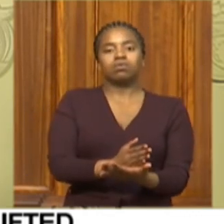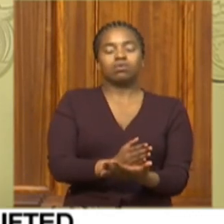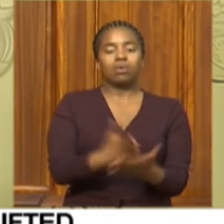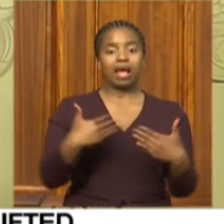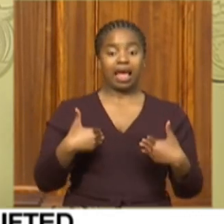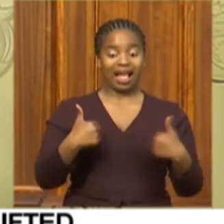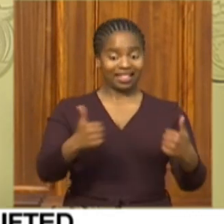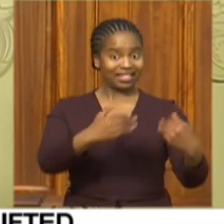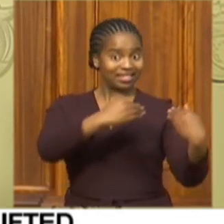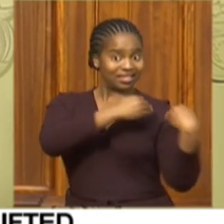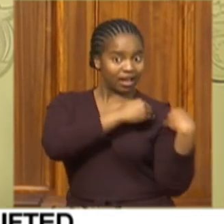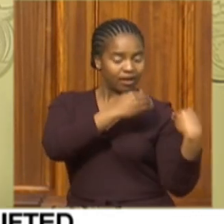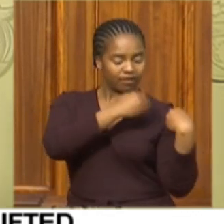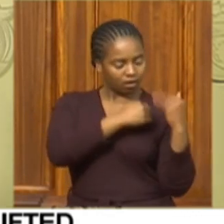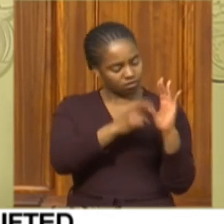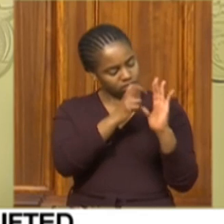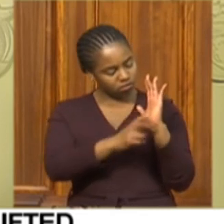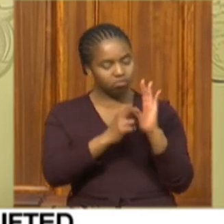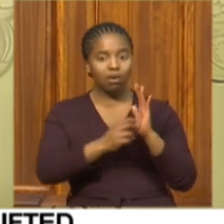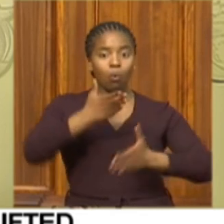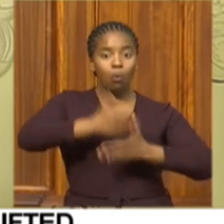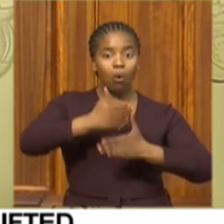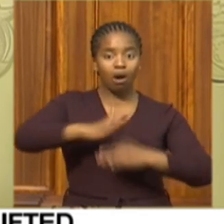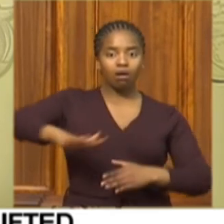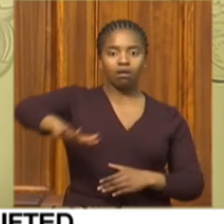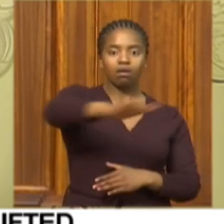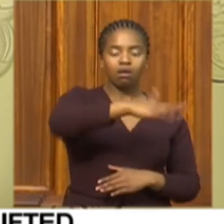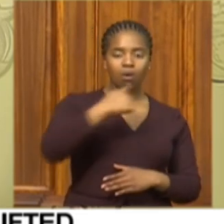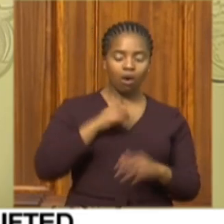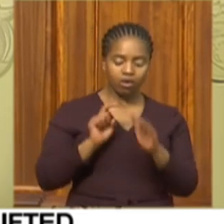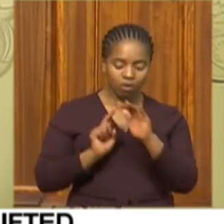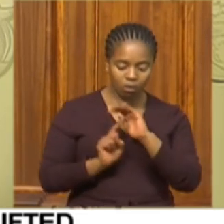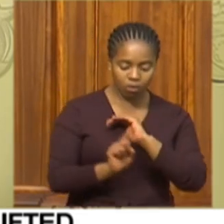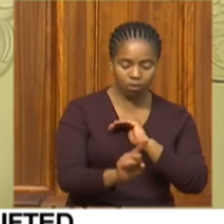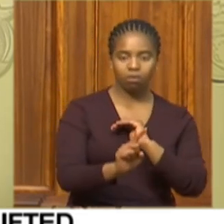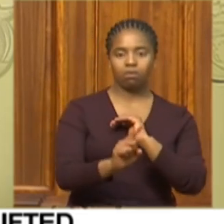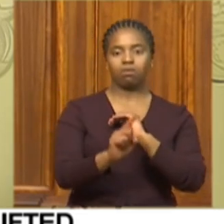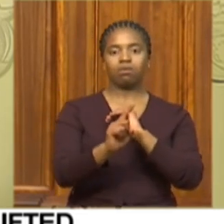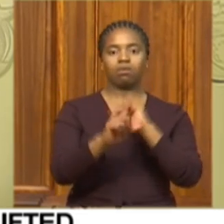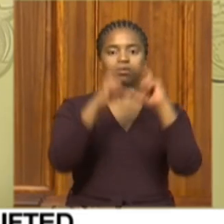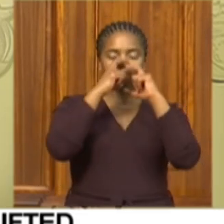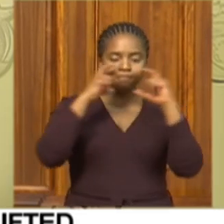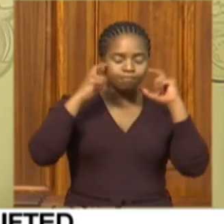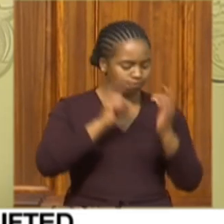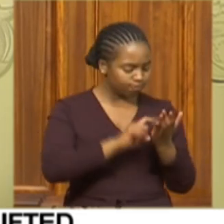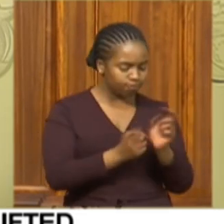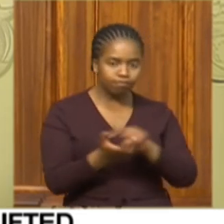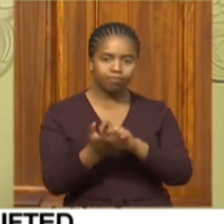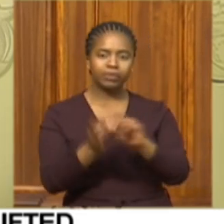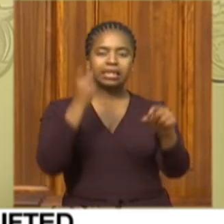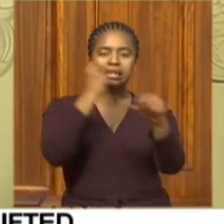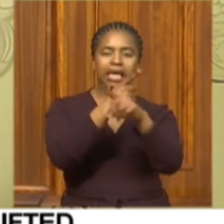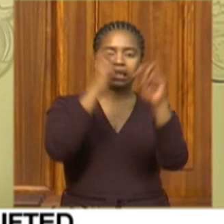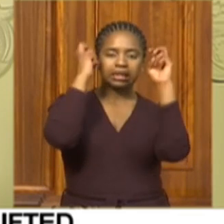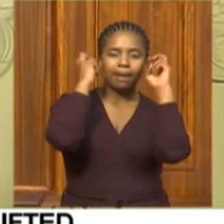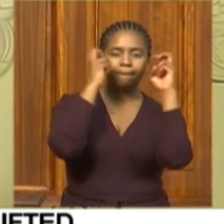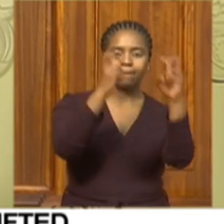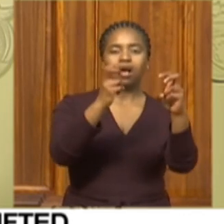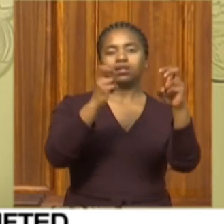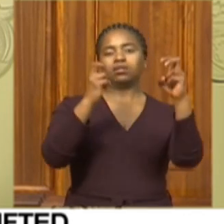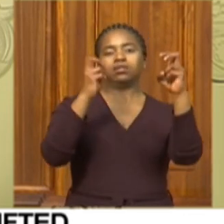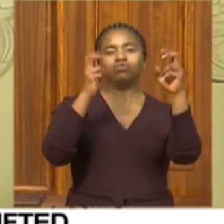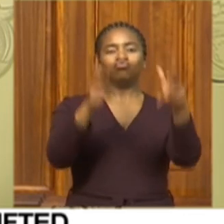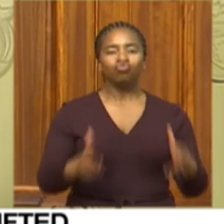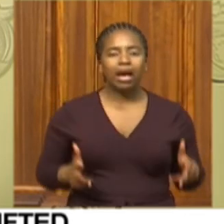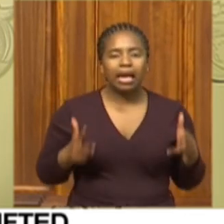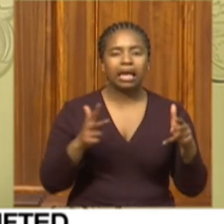and safety measures in the workplace, in retail stores, public transport, to protect workers